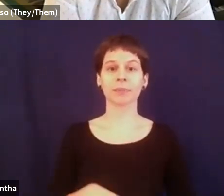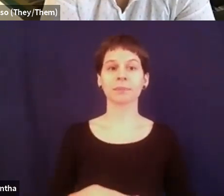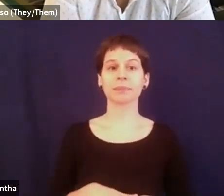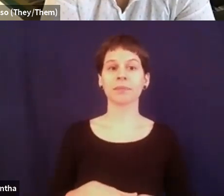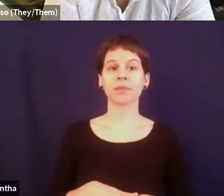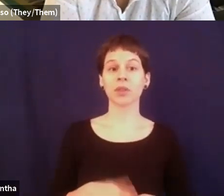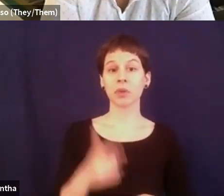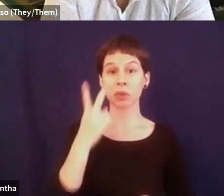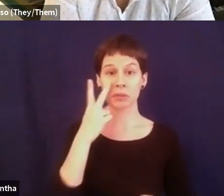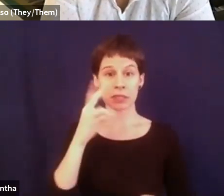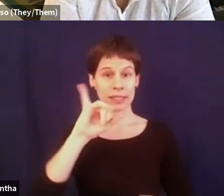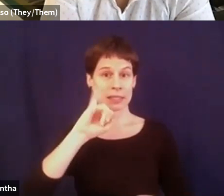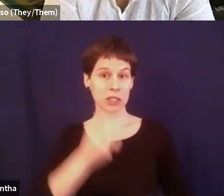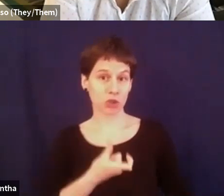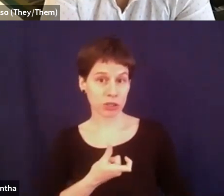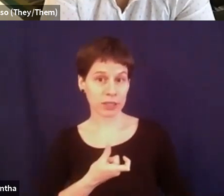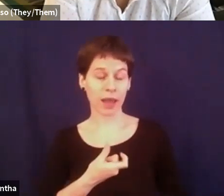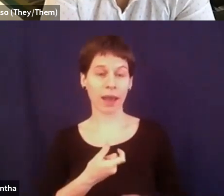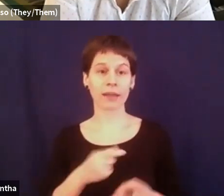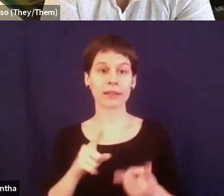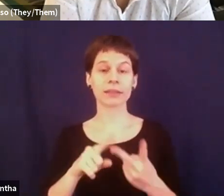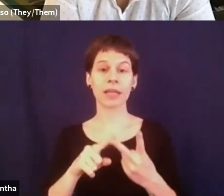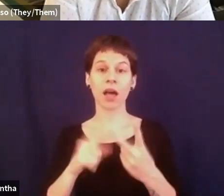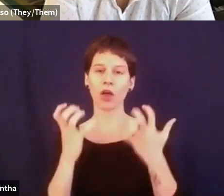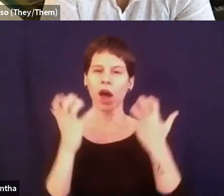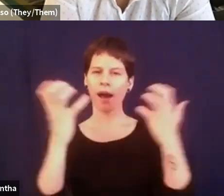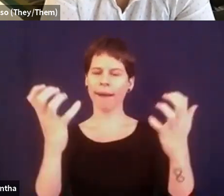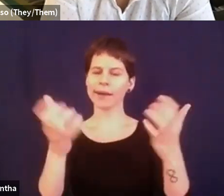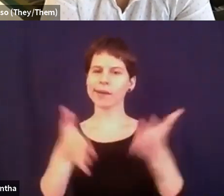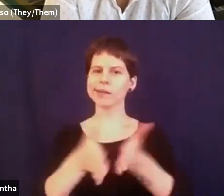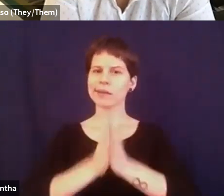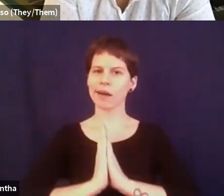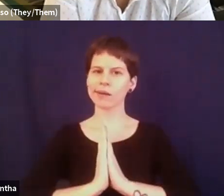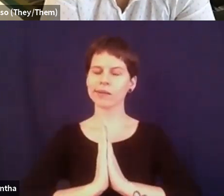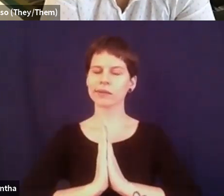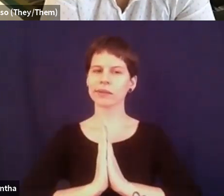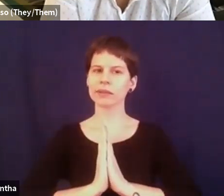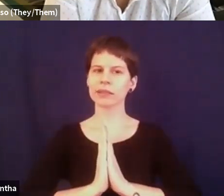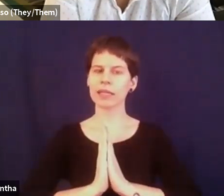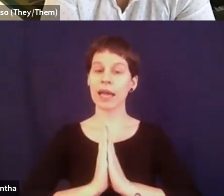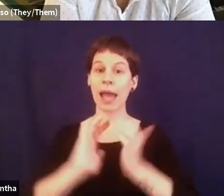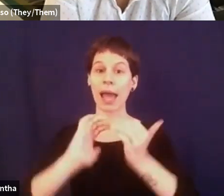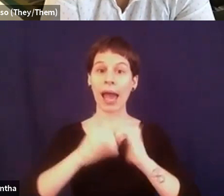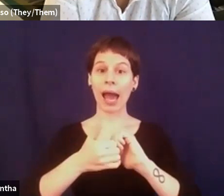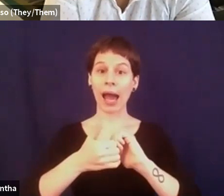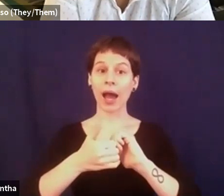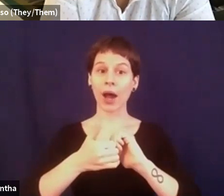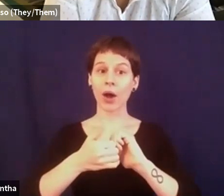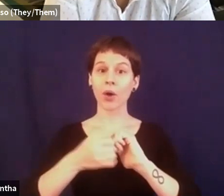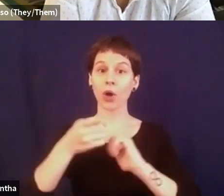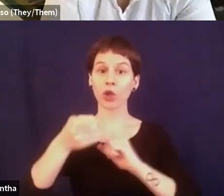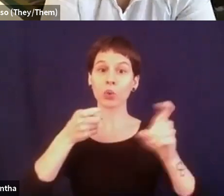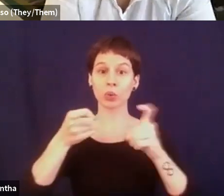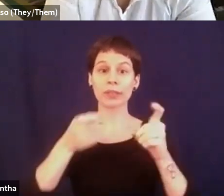see intersectionality. Another person from the audience asked, how are you combating the racism that Black trans youth